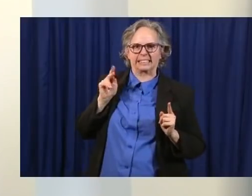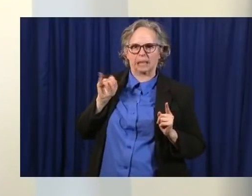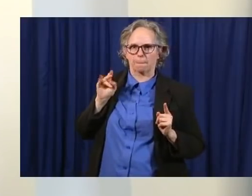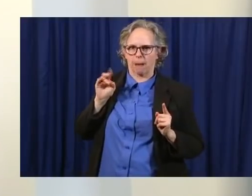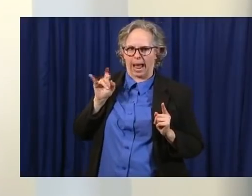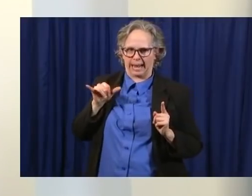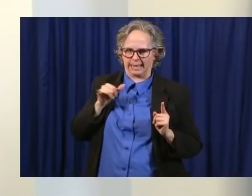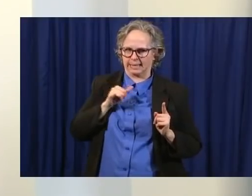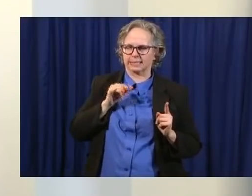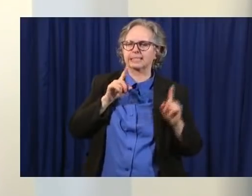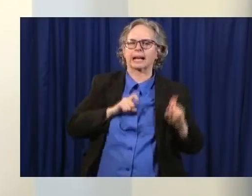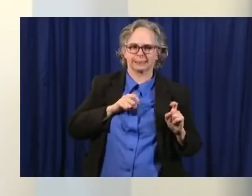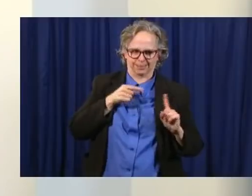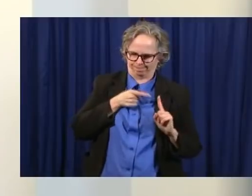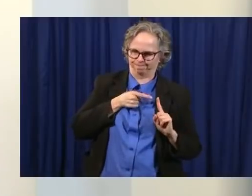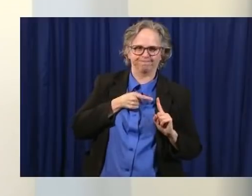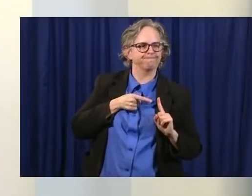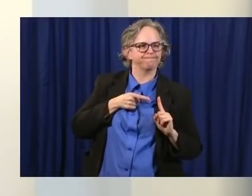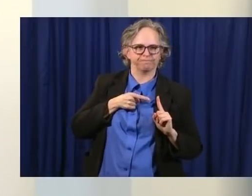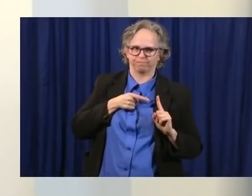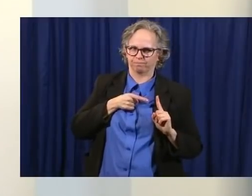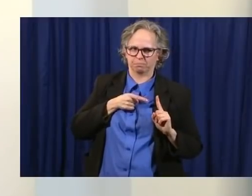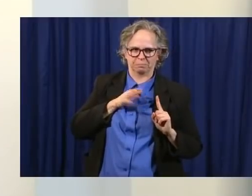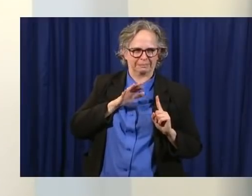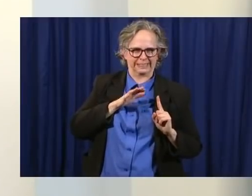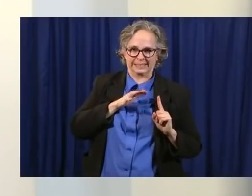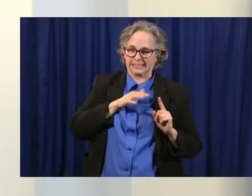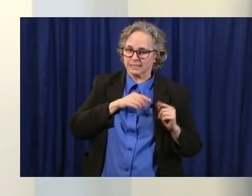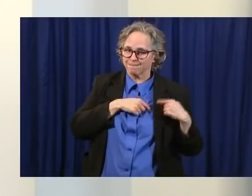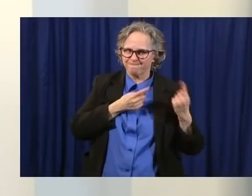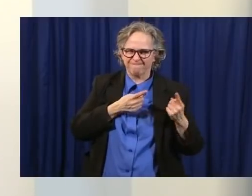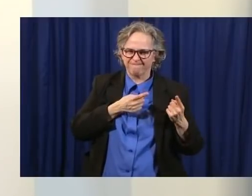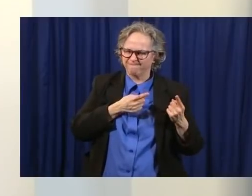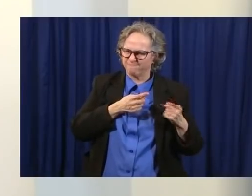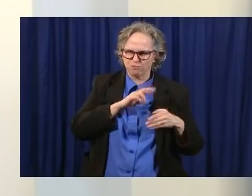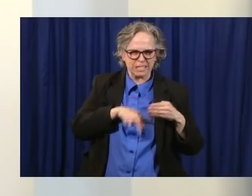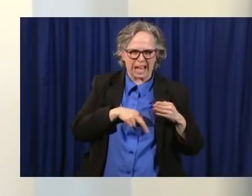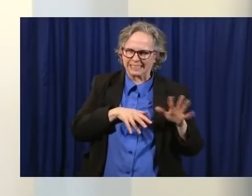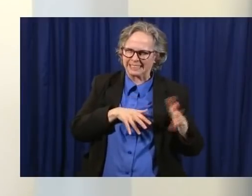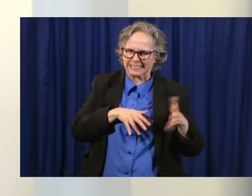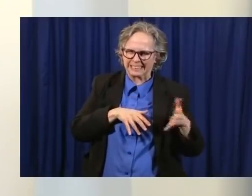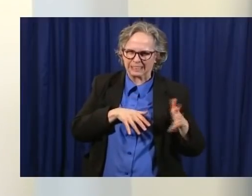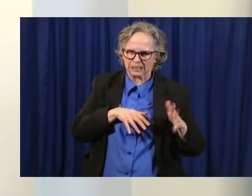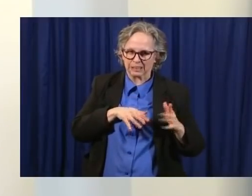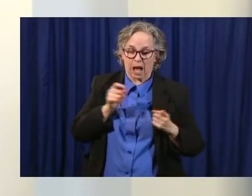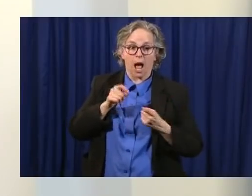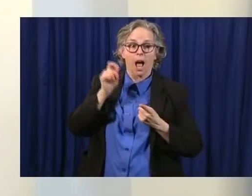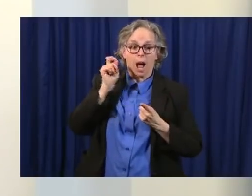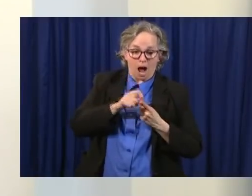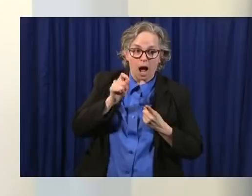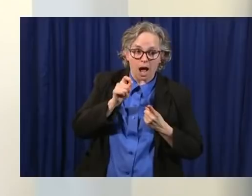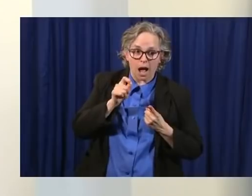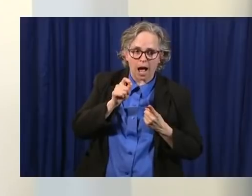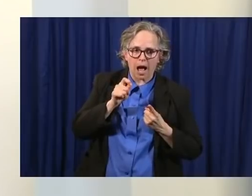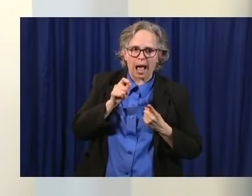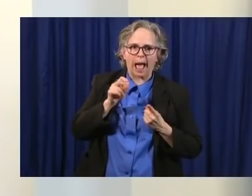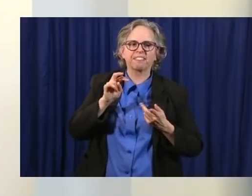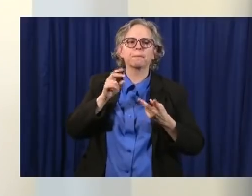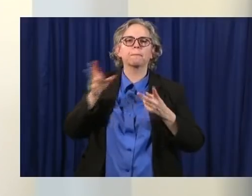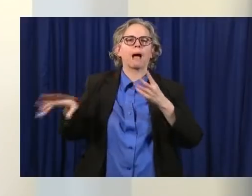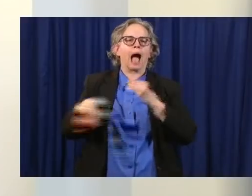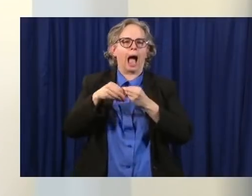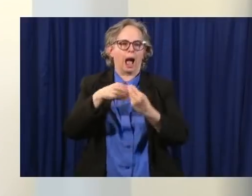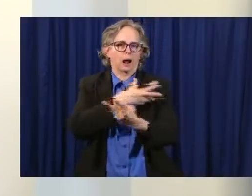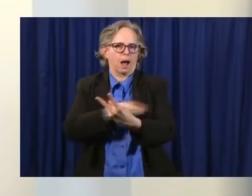blood test, which is unique about Ohio. We're going to actually test the accuracy of the antibody tests. And also that type